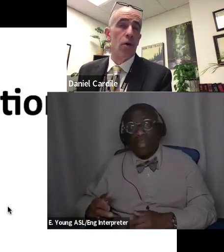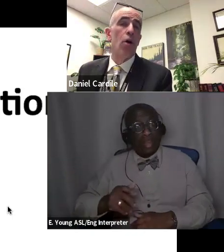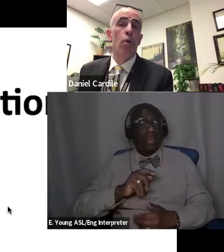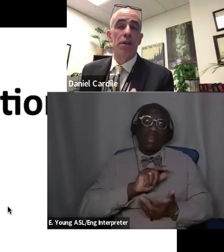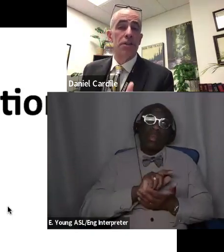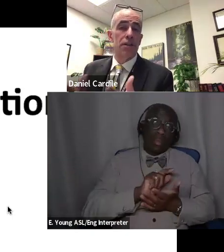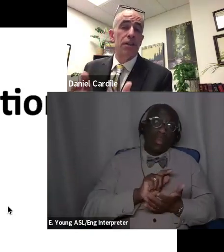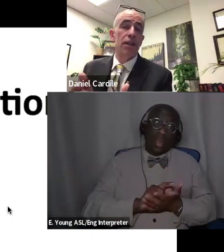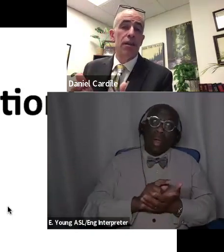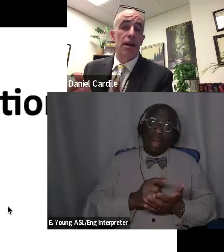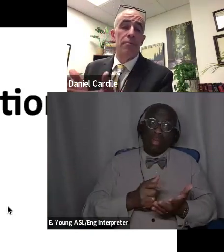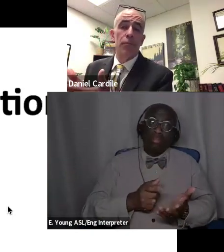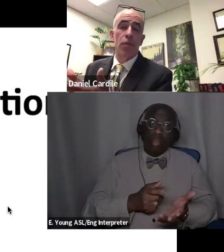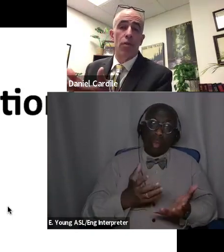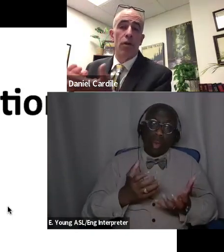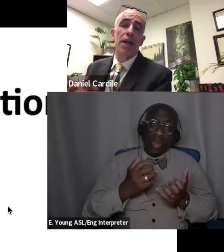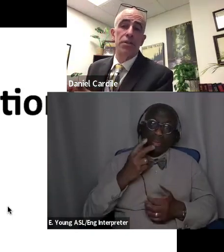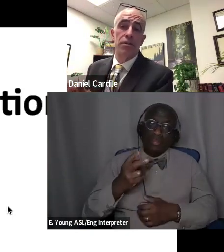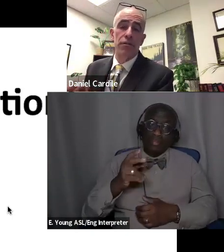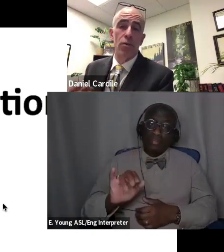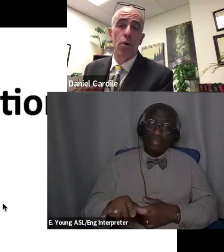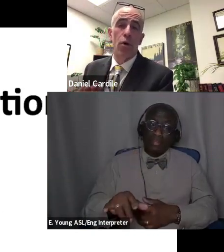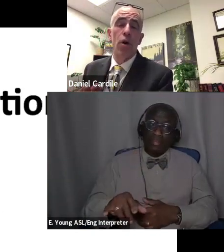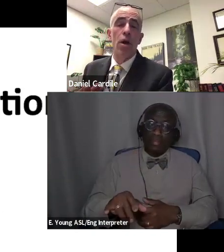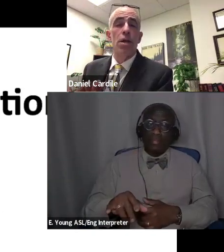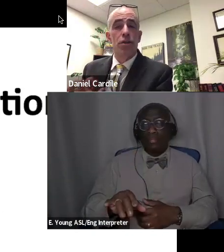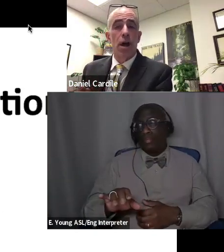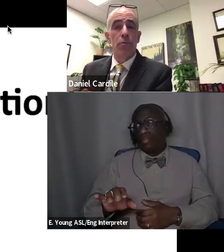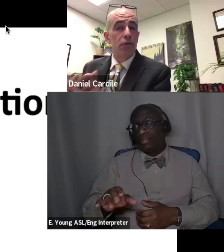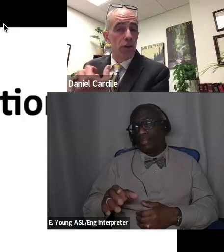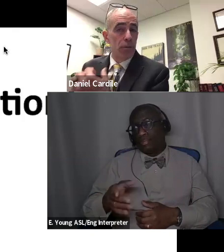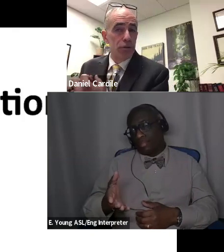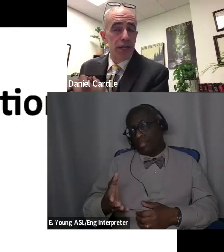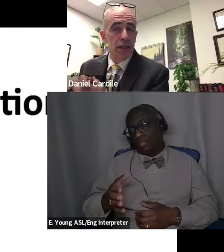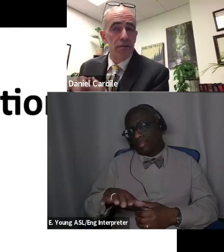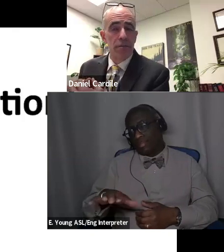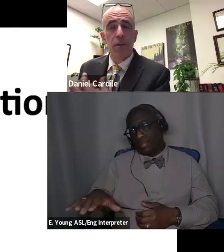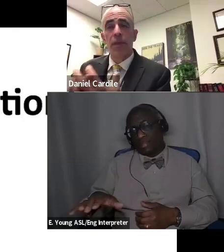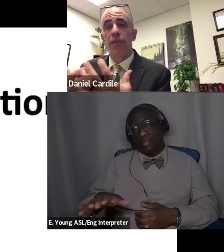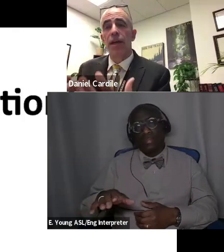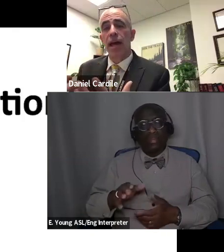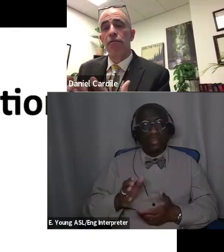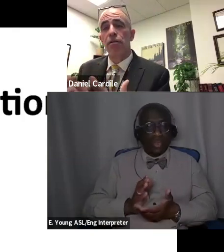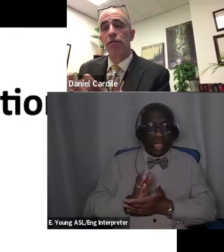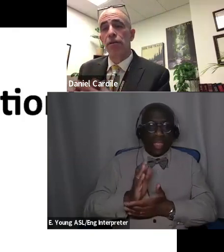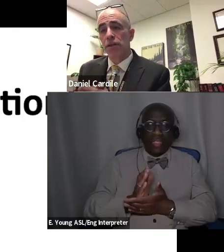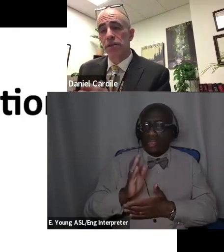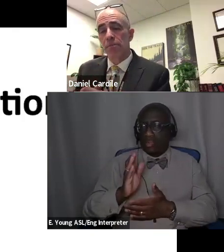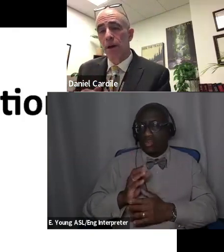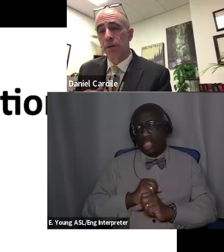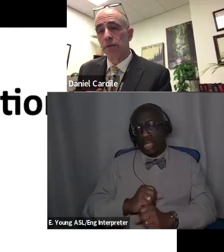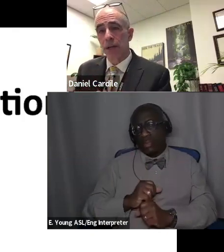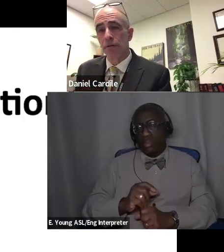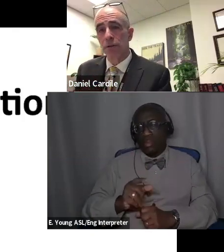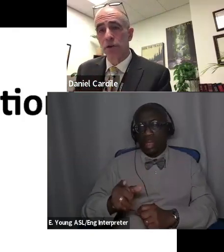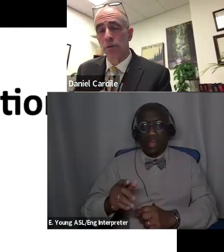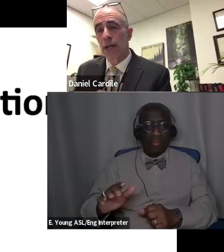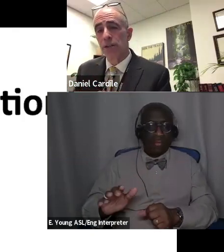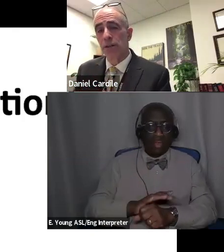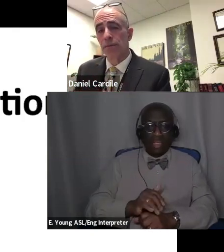see. The law wants to see that the rights of your child be fully protected, that they have the fullest amount